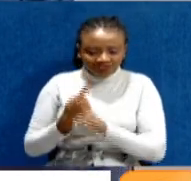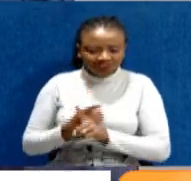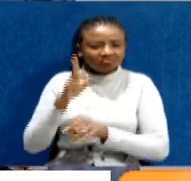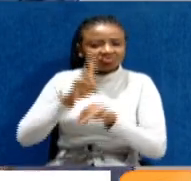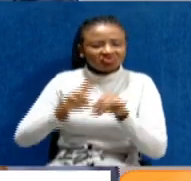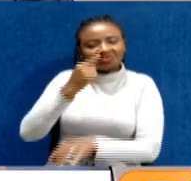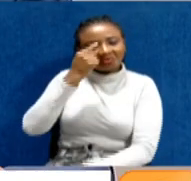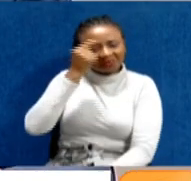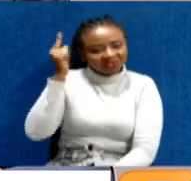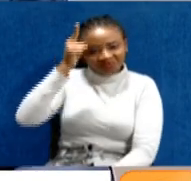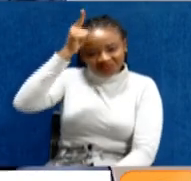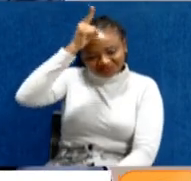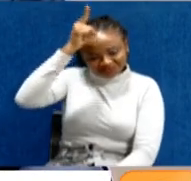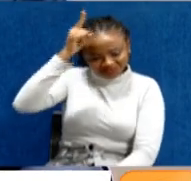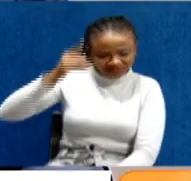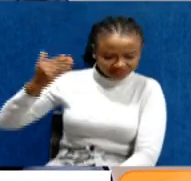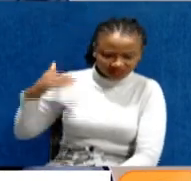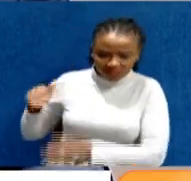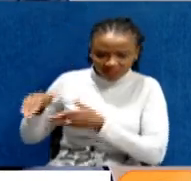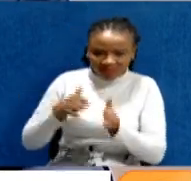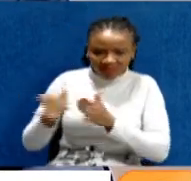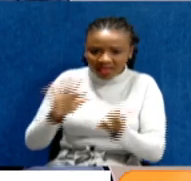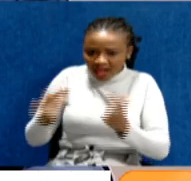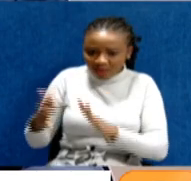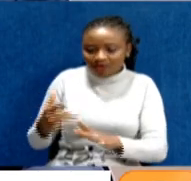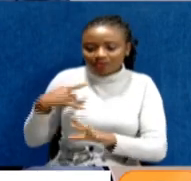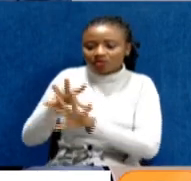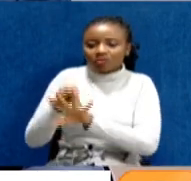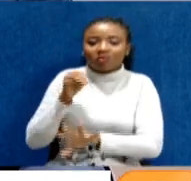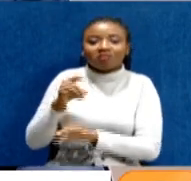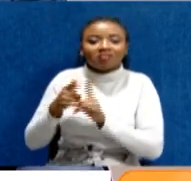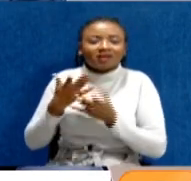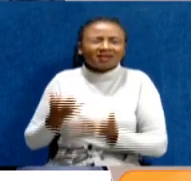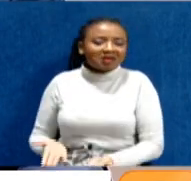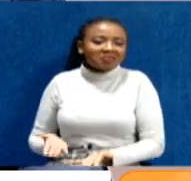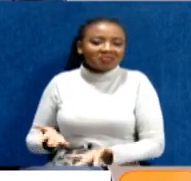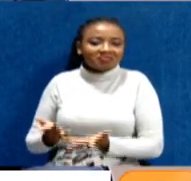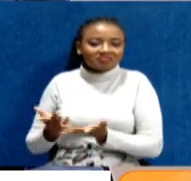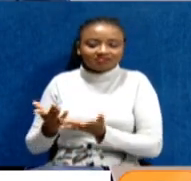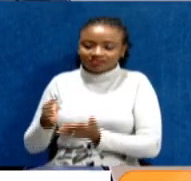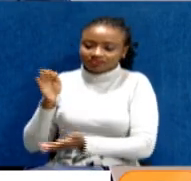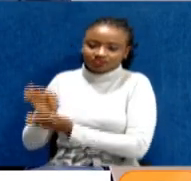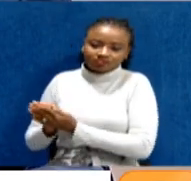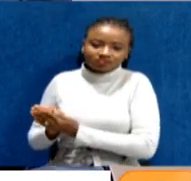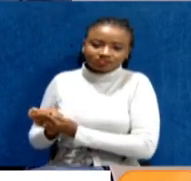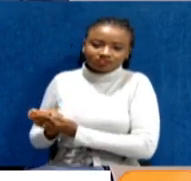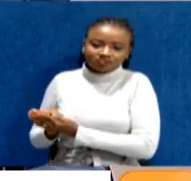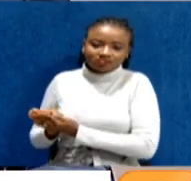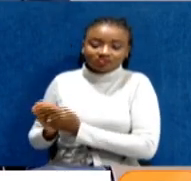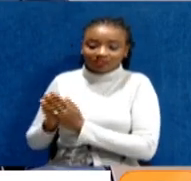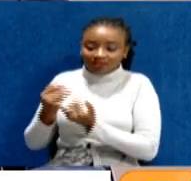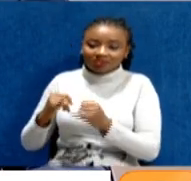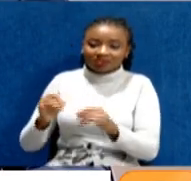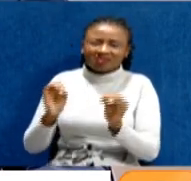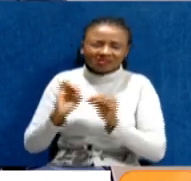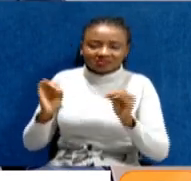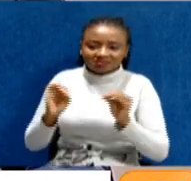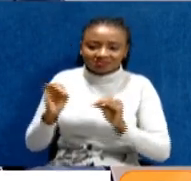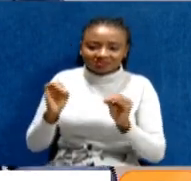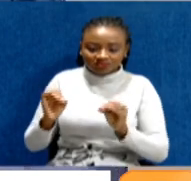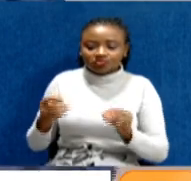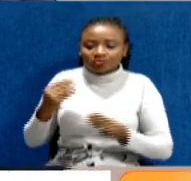traditional breeding methods. Yeah. But so much of that is still on our shelves, not reaching to the farmers. How do we get this to the farmers